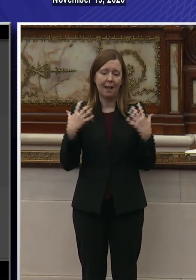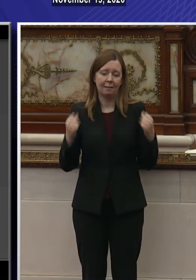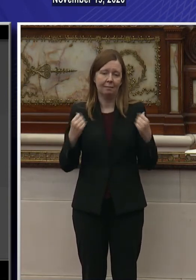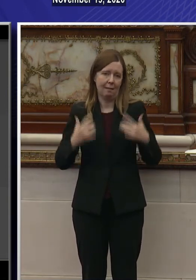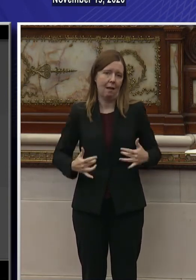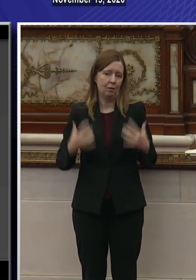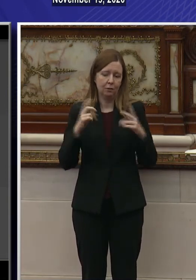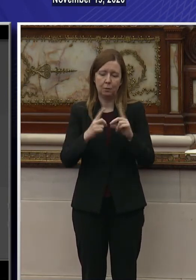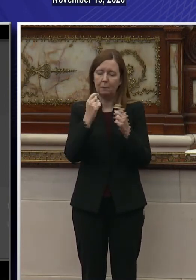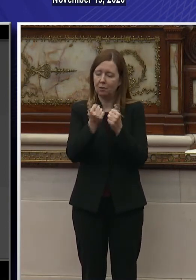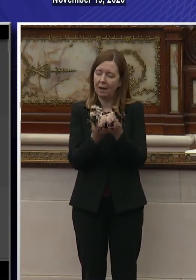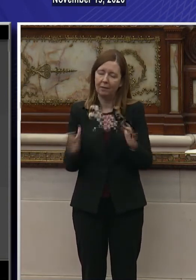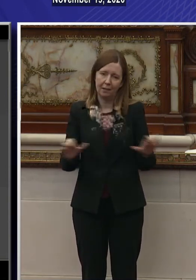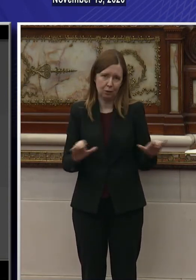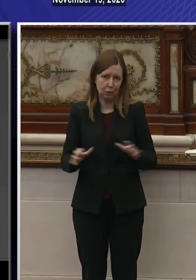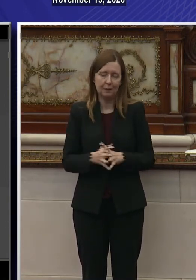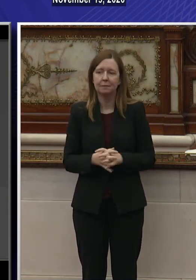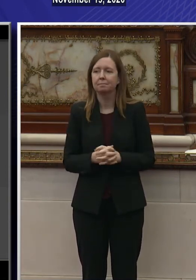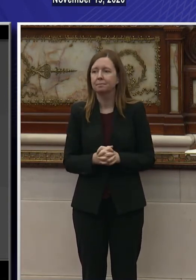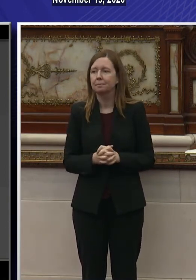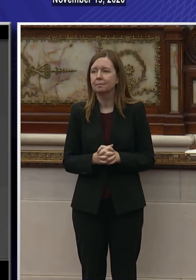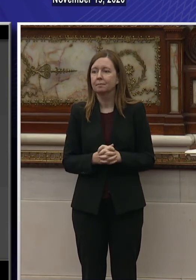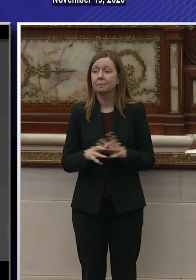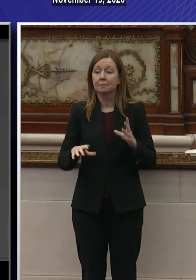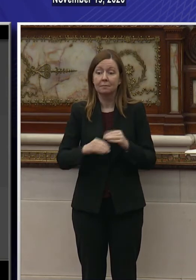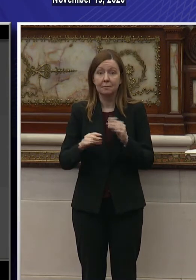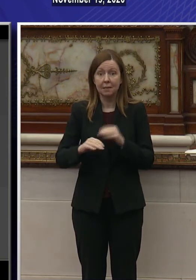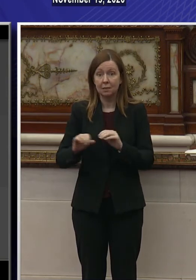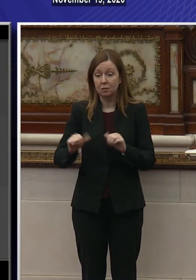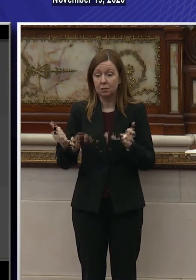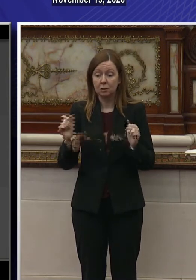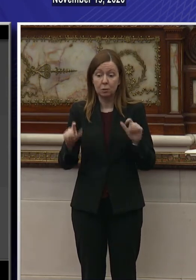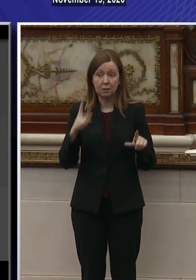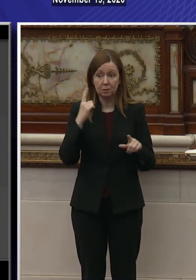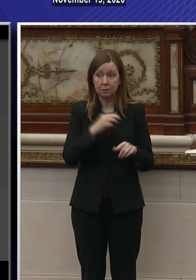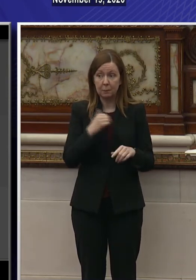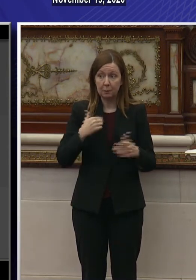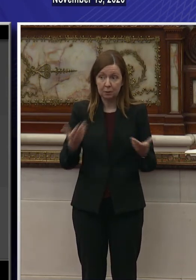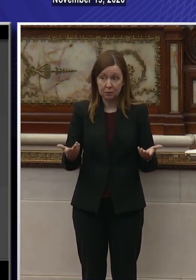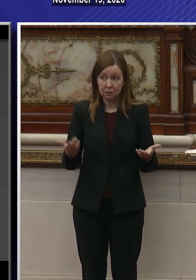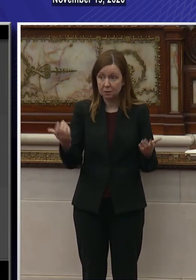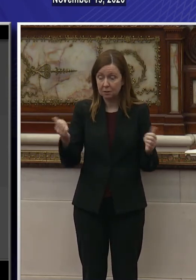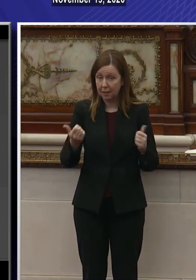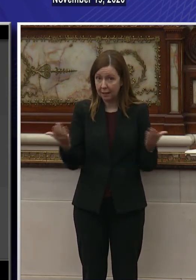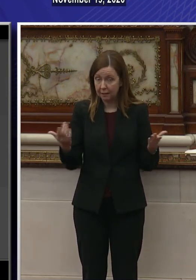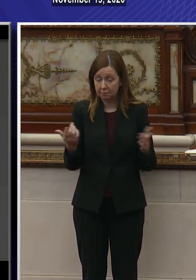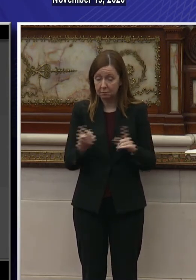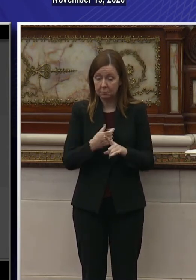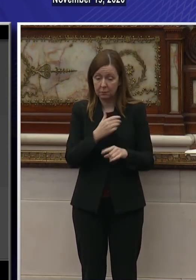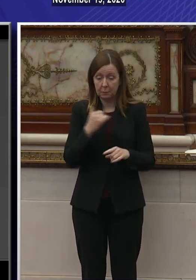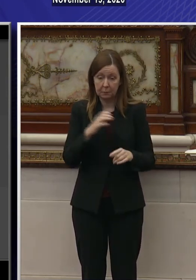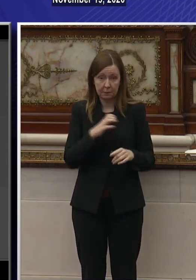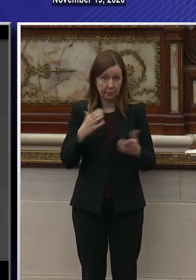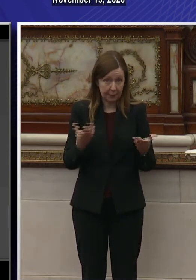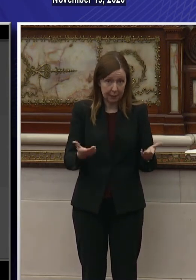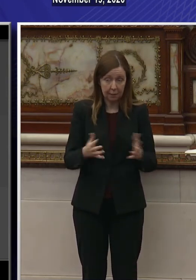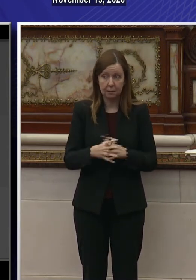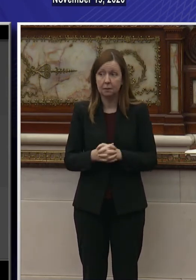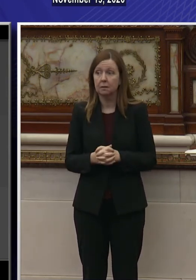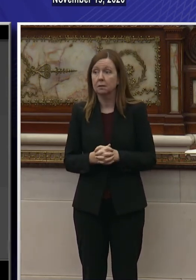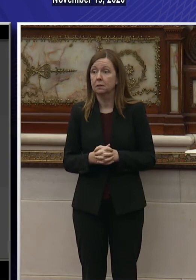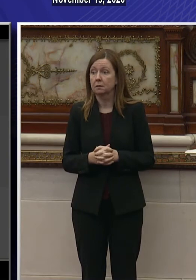department for everything that you're doing. Any additional questions from absolutely. Any additional questions from members of the committee?